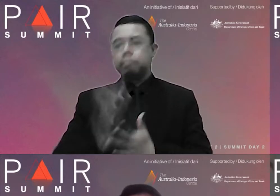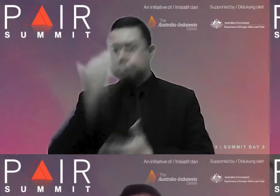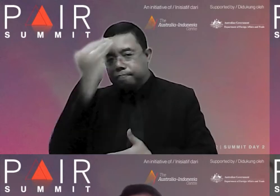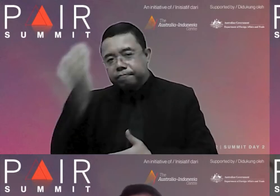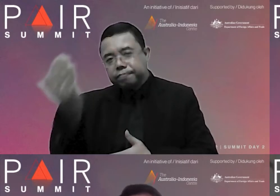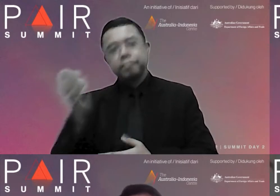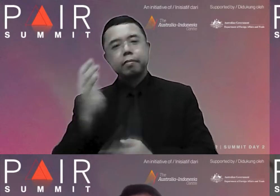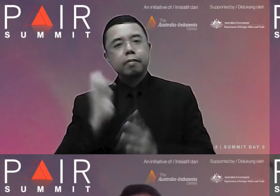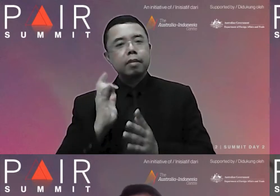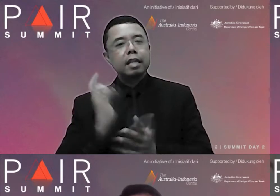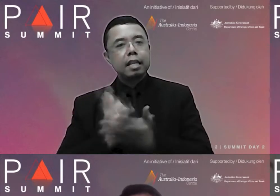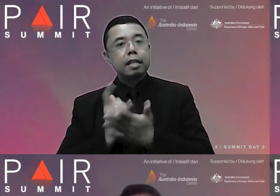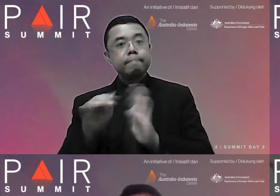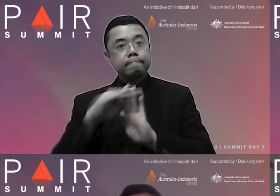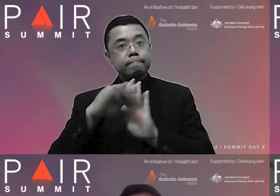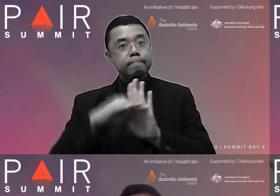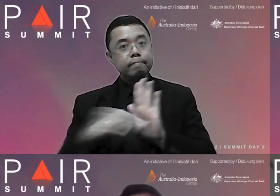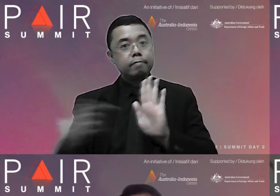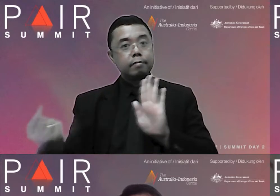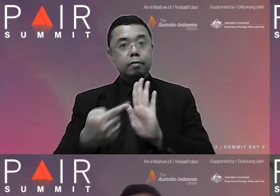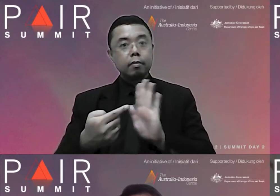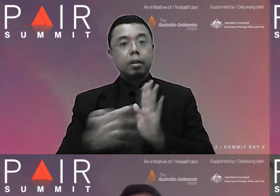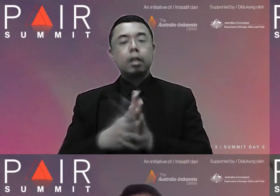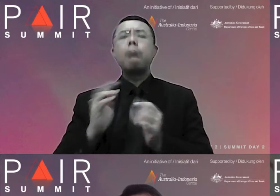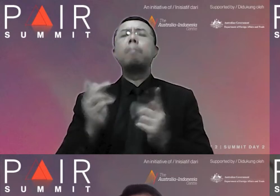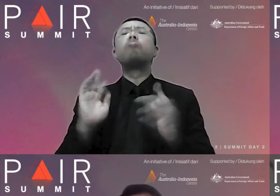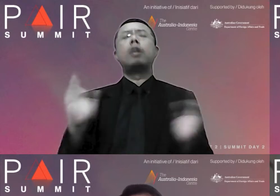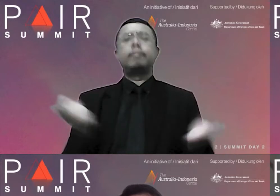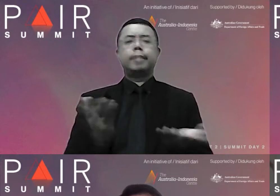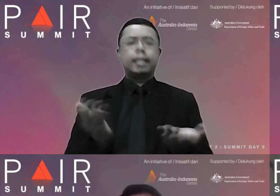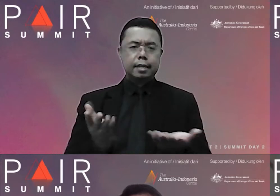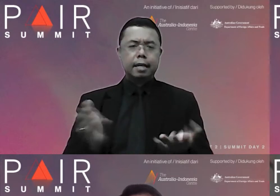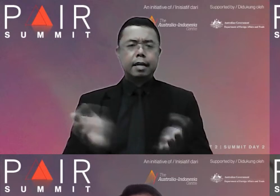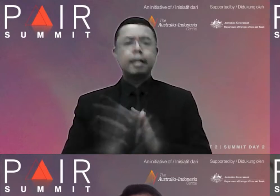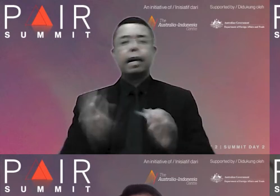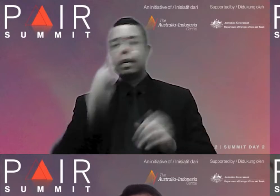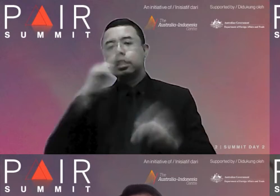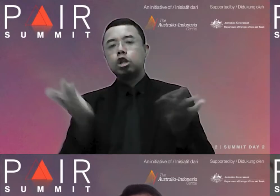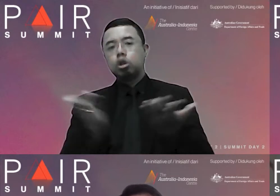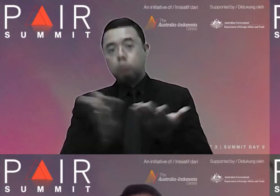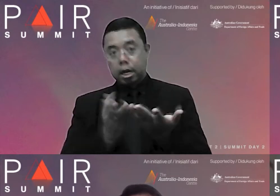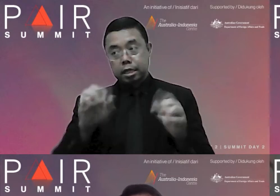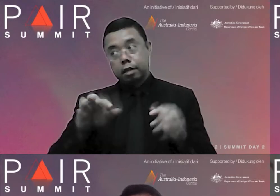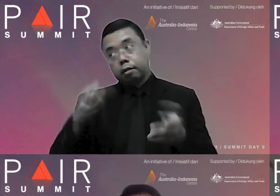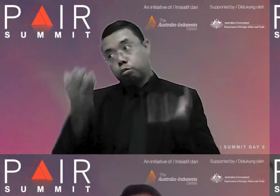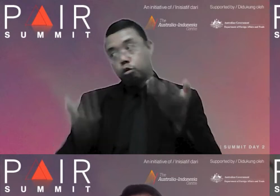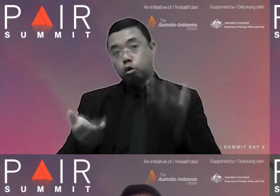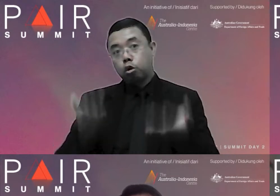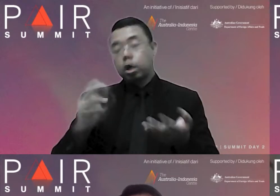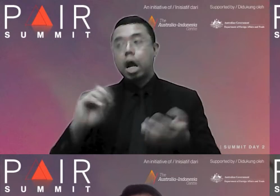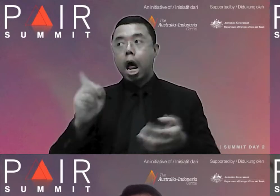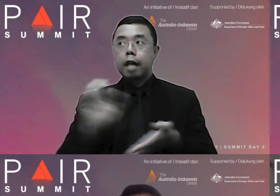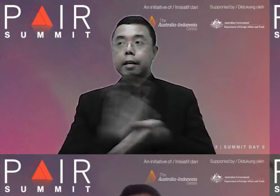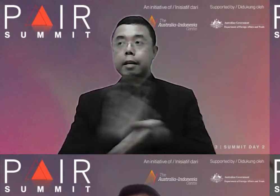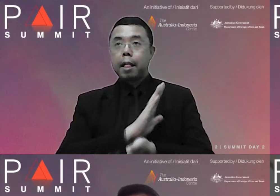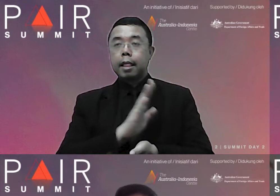used to with that kind of situations, that's probably there is a chance that you become not that aware anymore. So it's